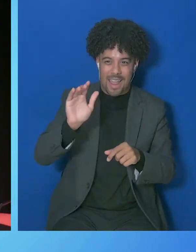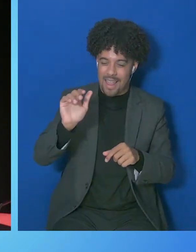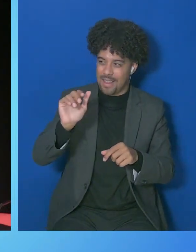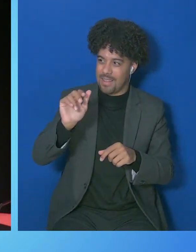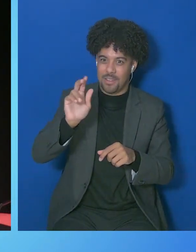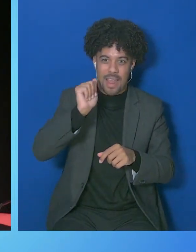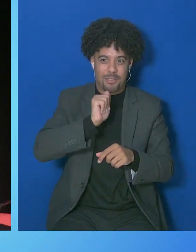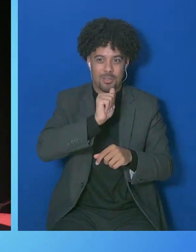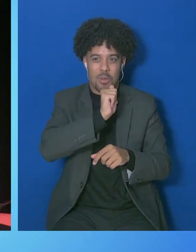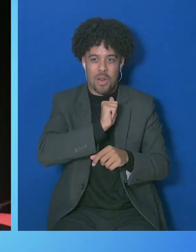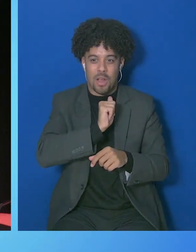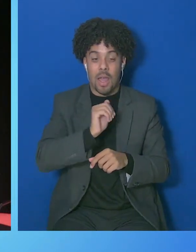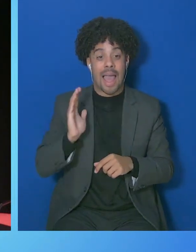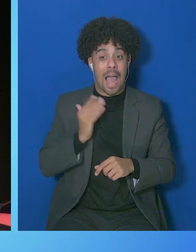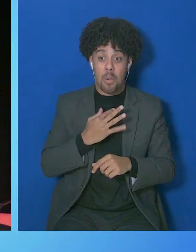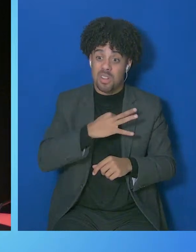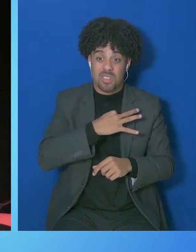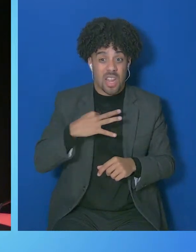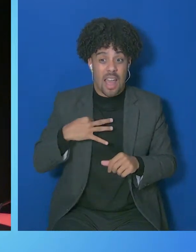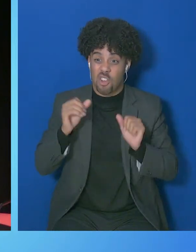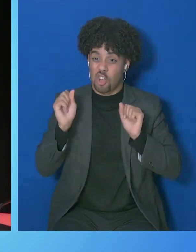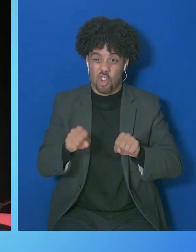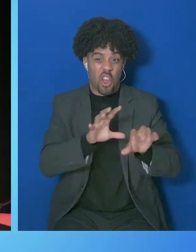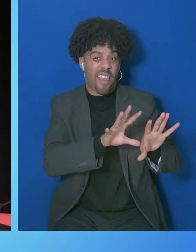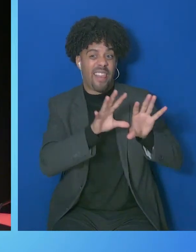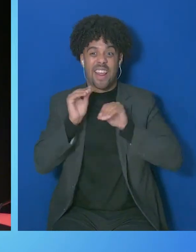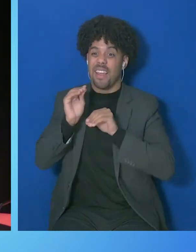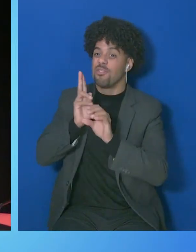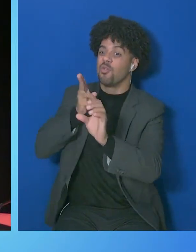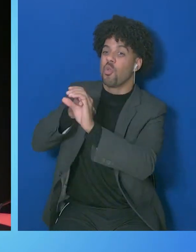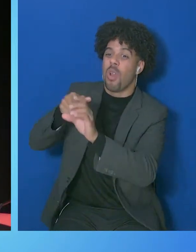they do want to be part of this team.